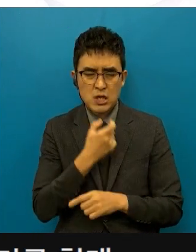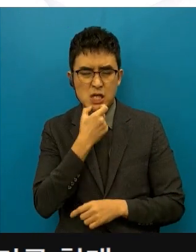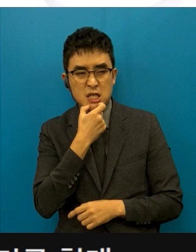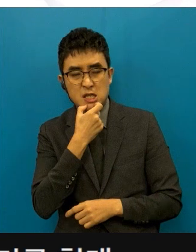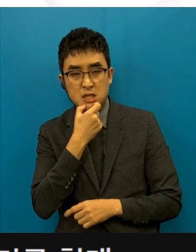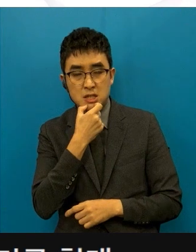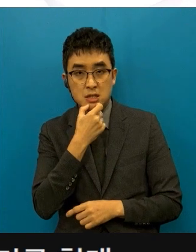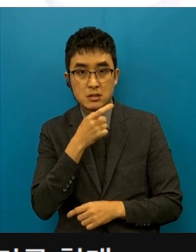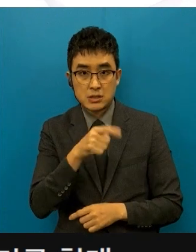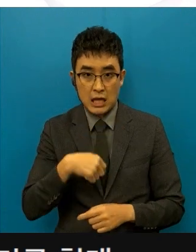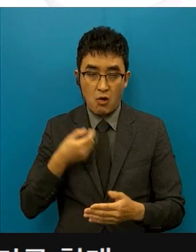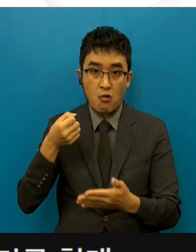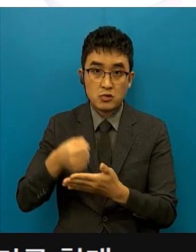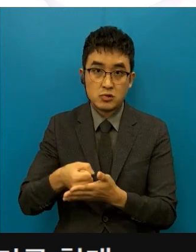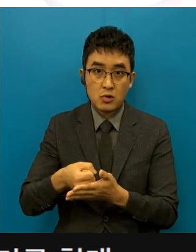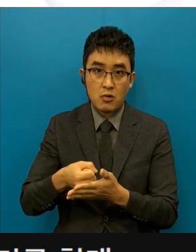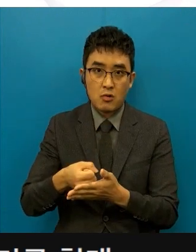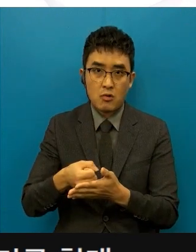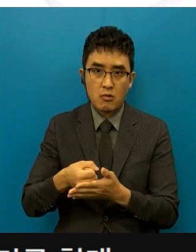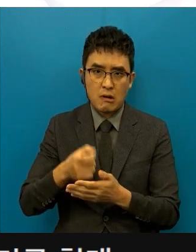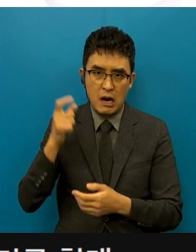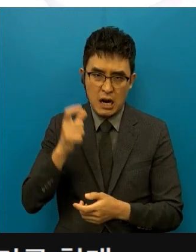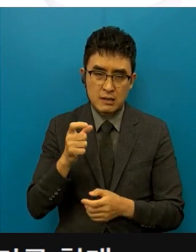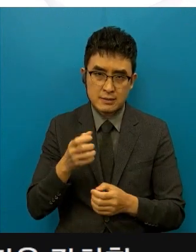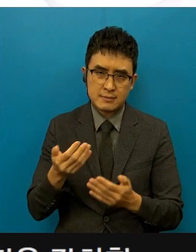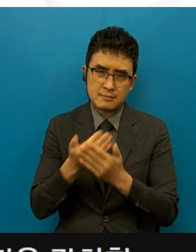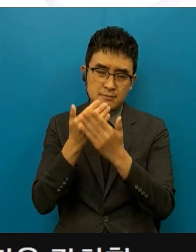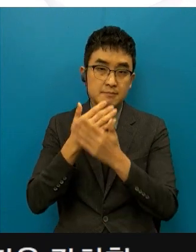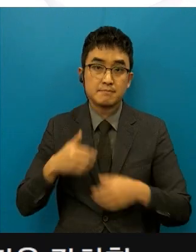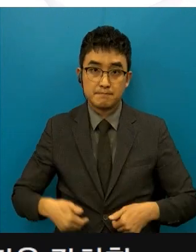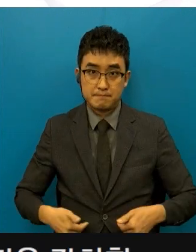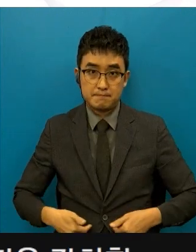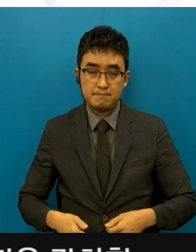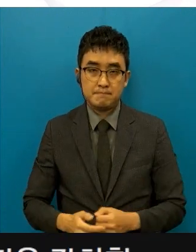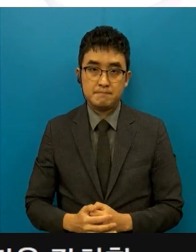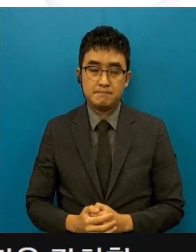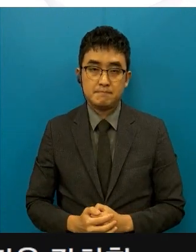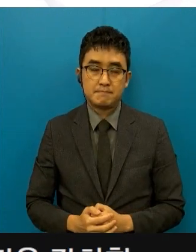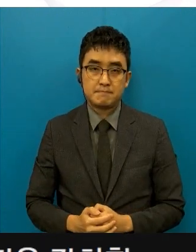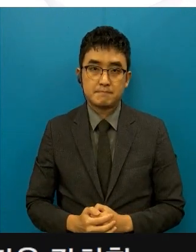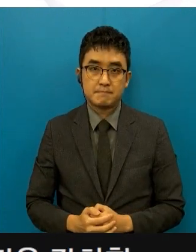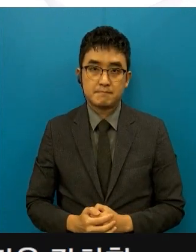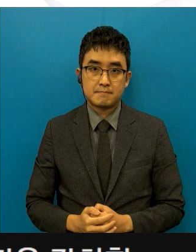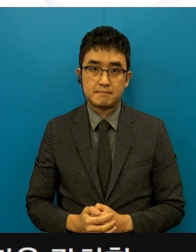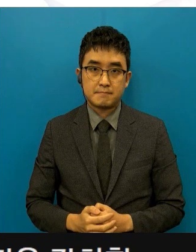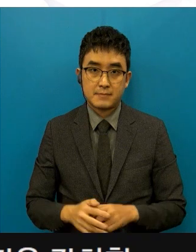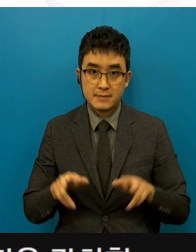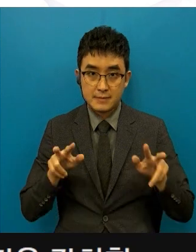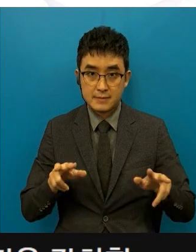process defined by current act on life-sustaining treatment decision-making law.